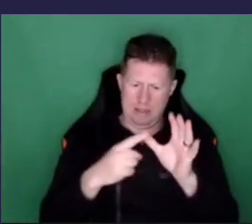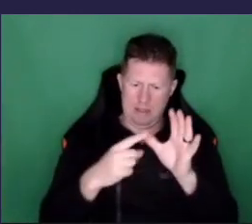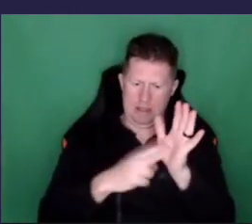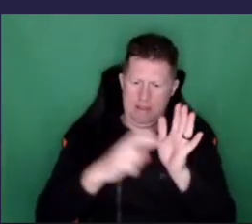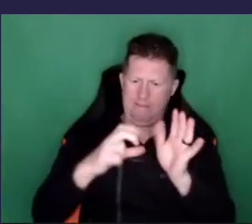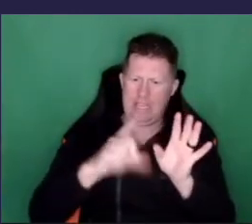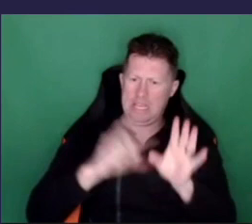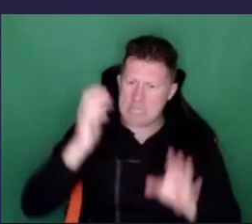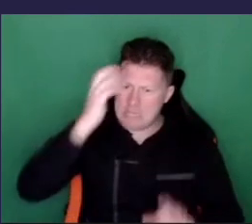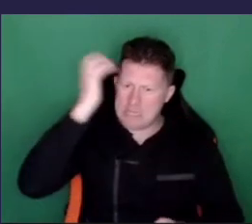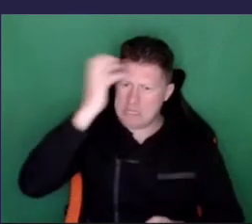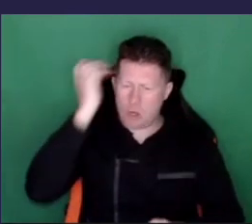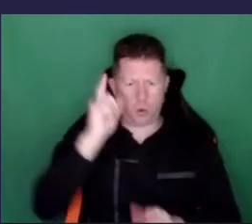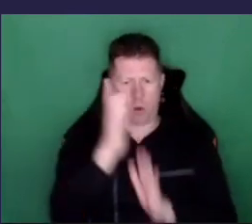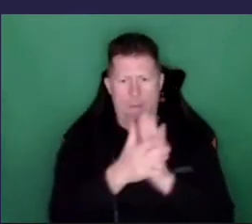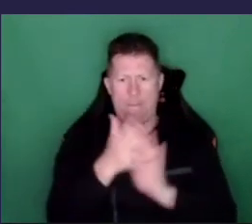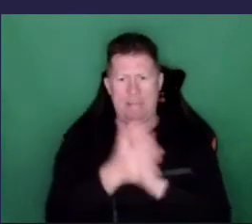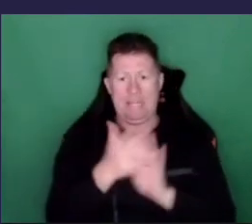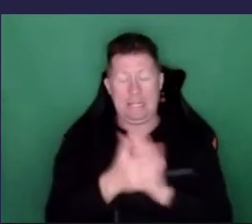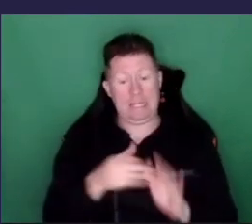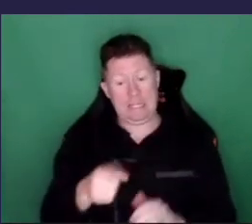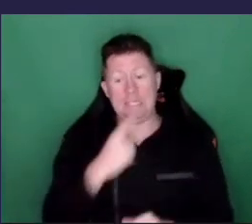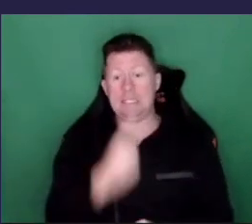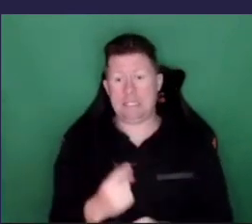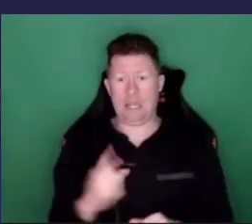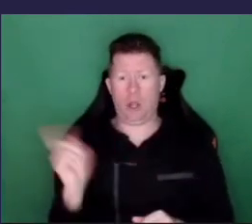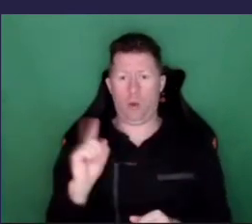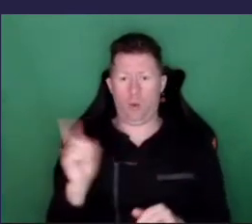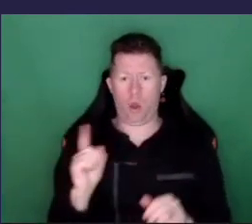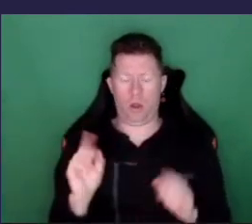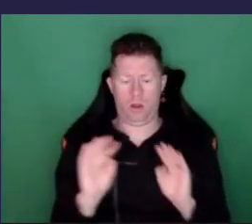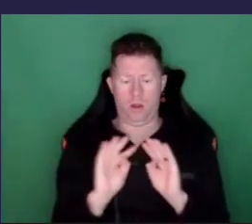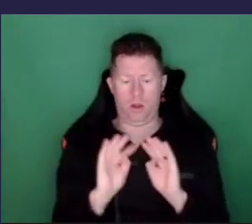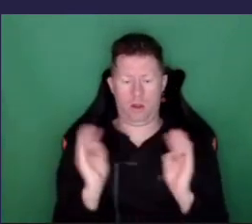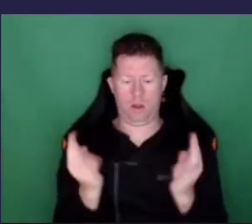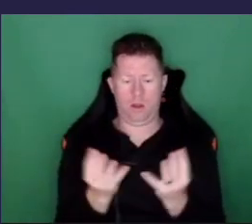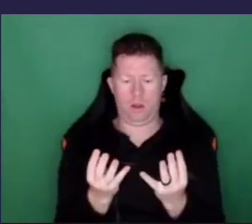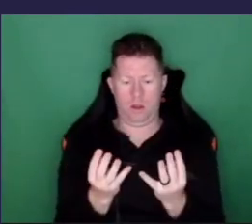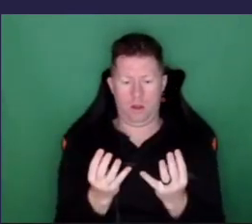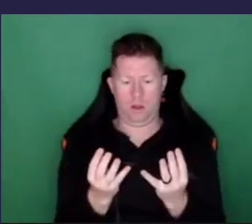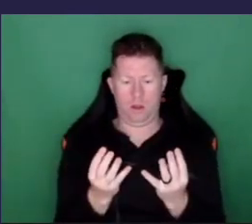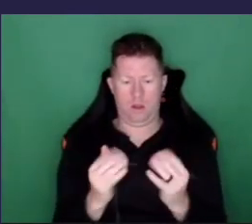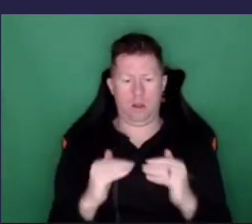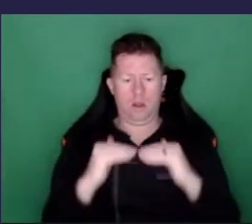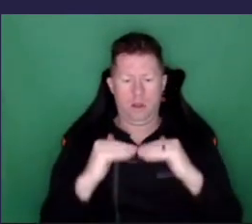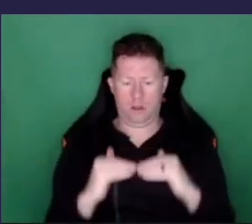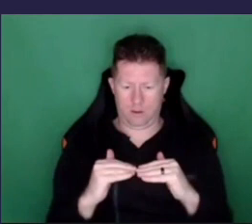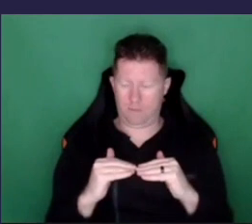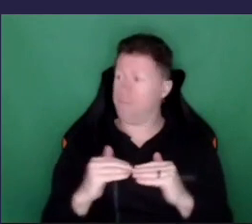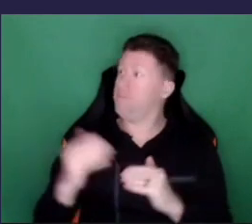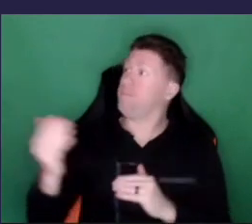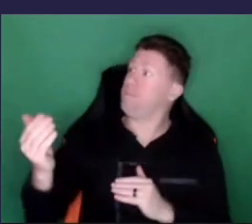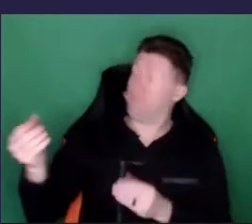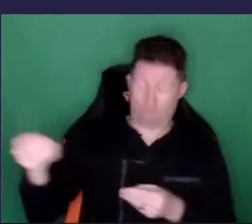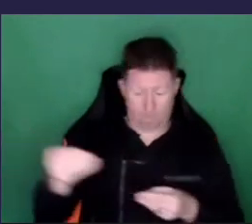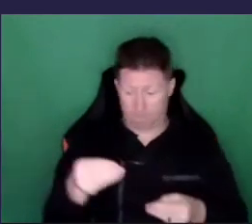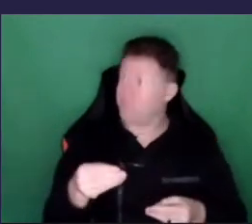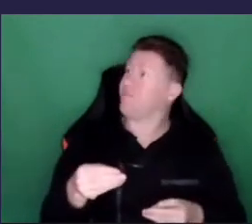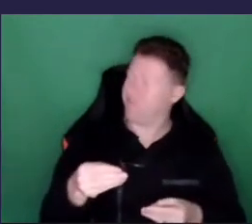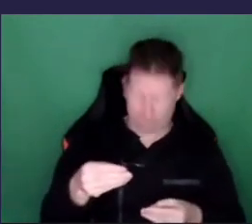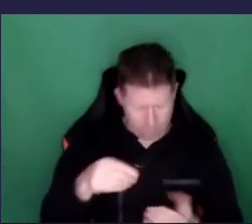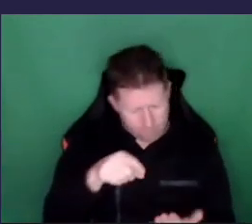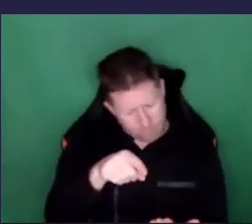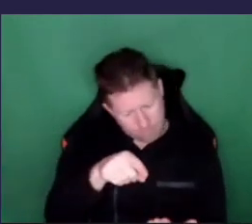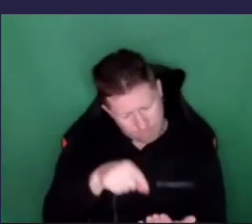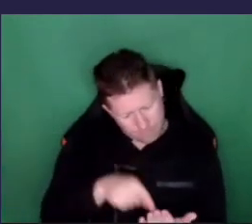restaurant?" And they said, "Where you sit at a table and they bring you a sheet of paper with the food and you get to choose from the sheet of paper."